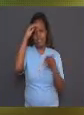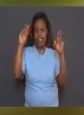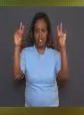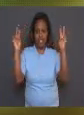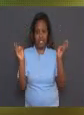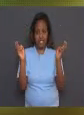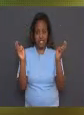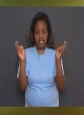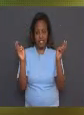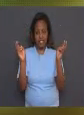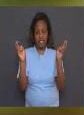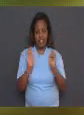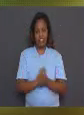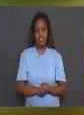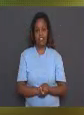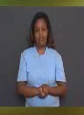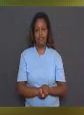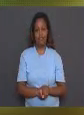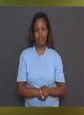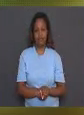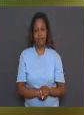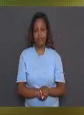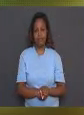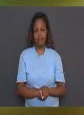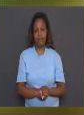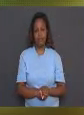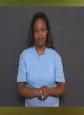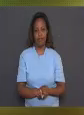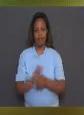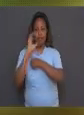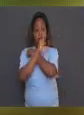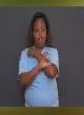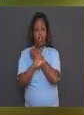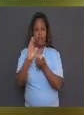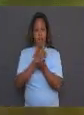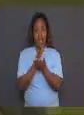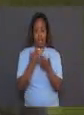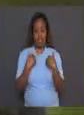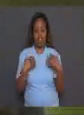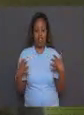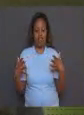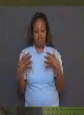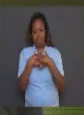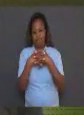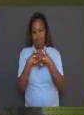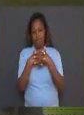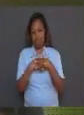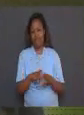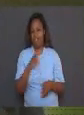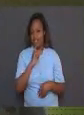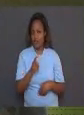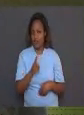lesson on cooperation among nations. In